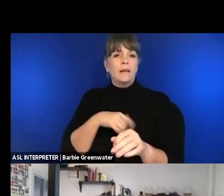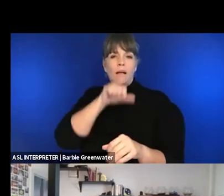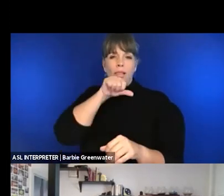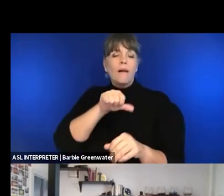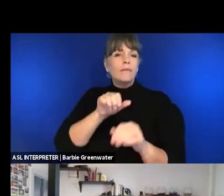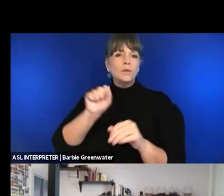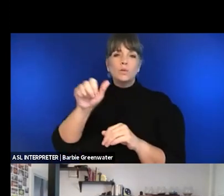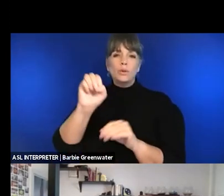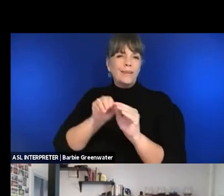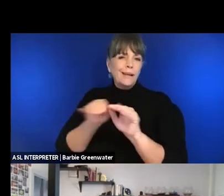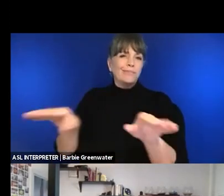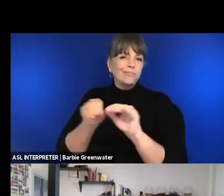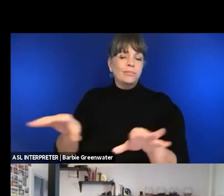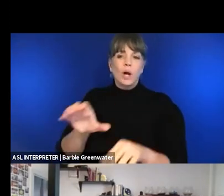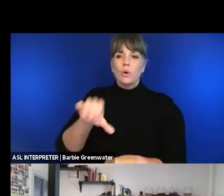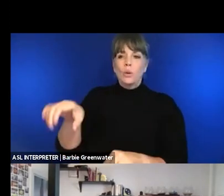promote,